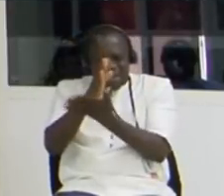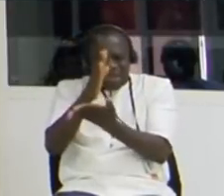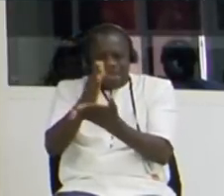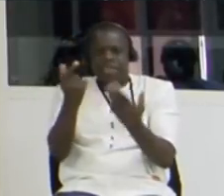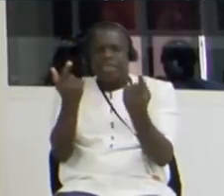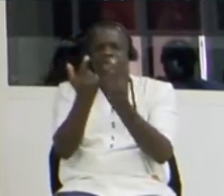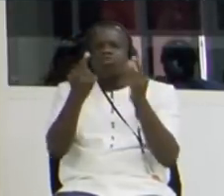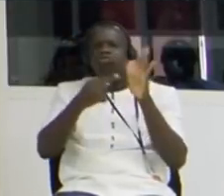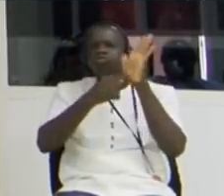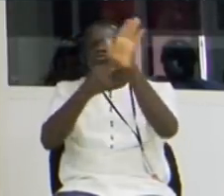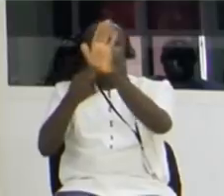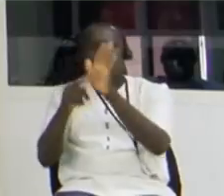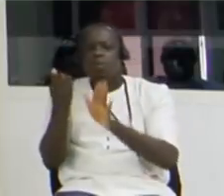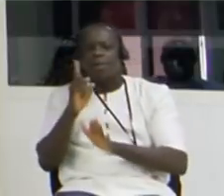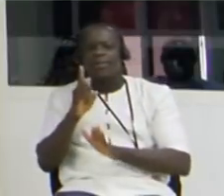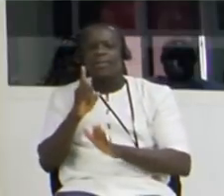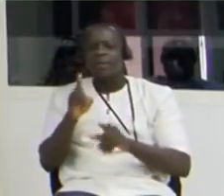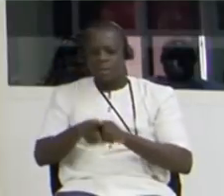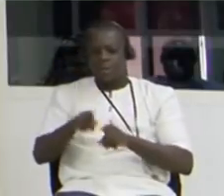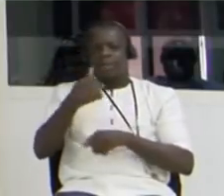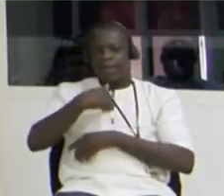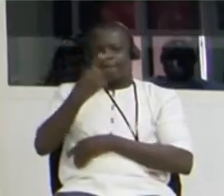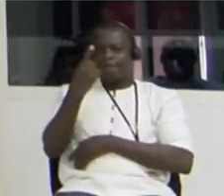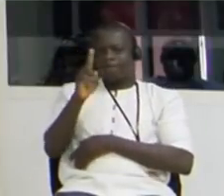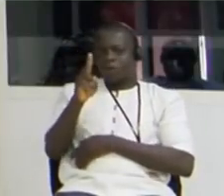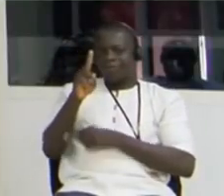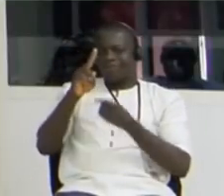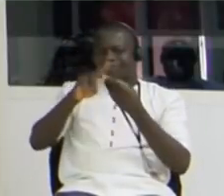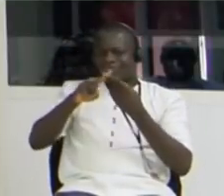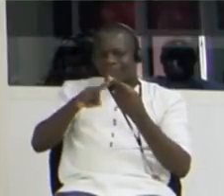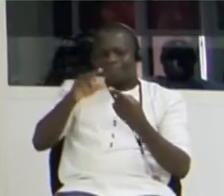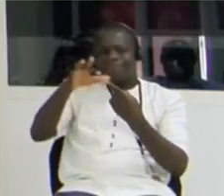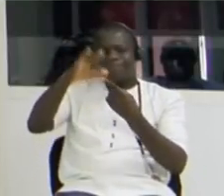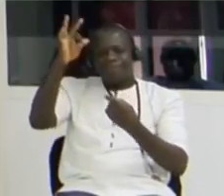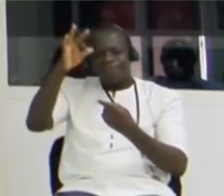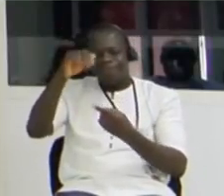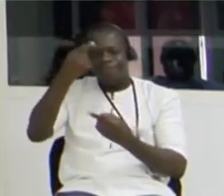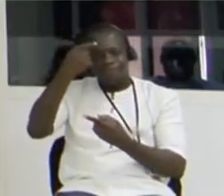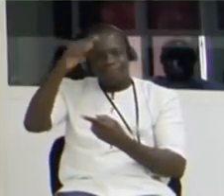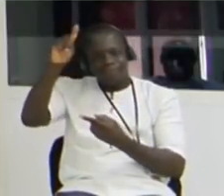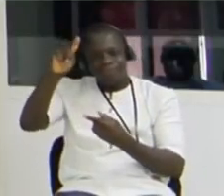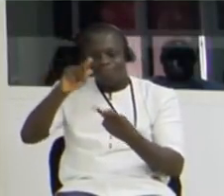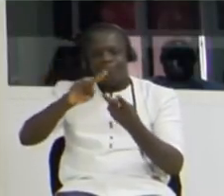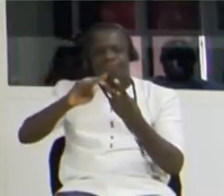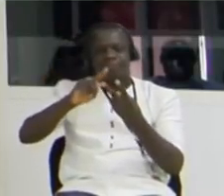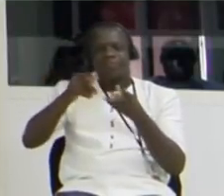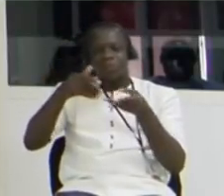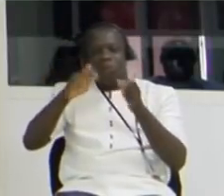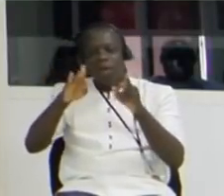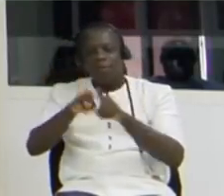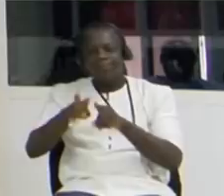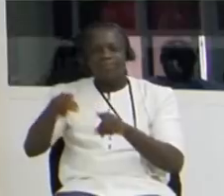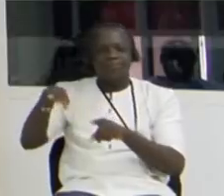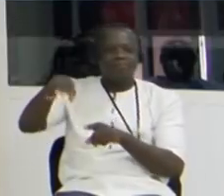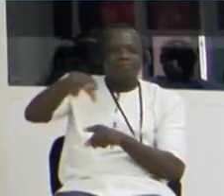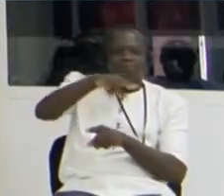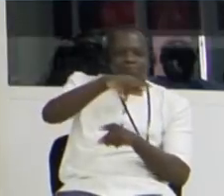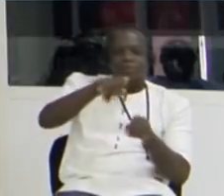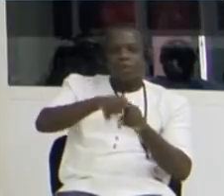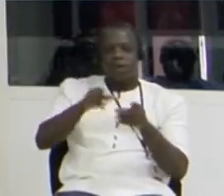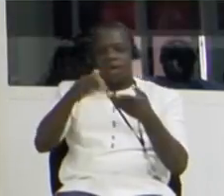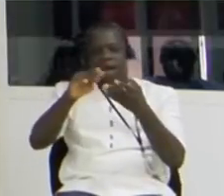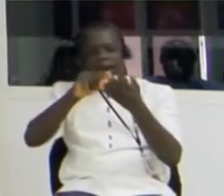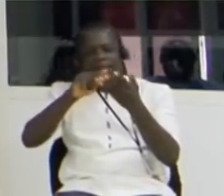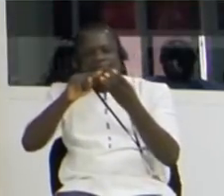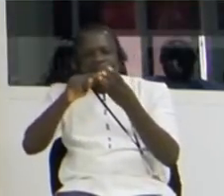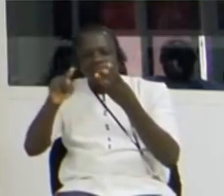Okay, we looked at the intelligence force and the comportment. That's very important, and also the